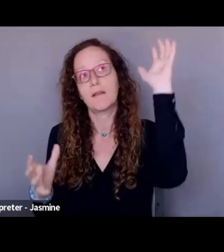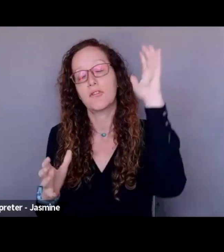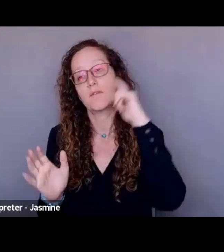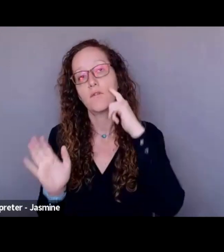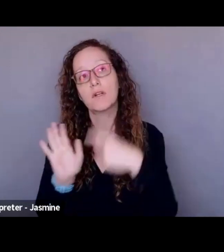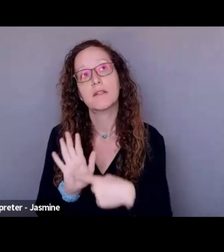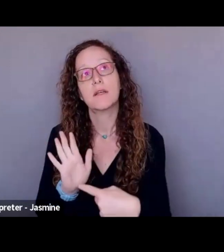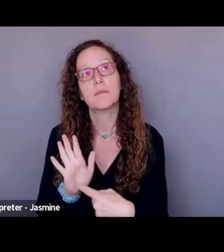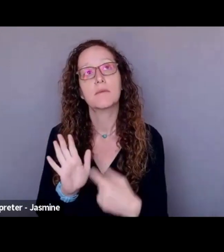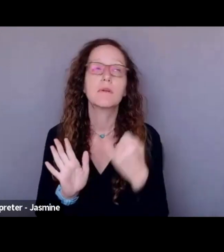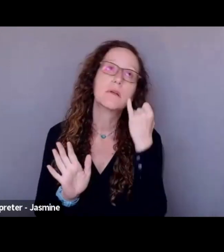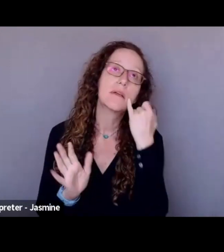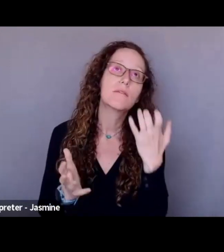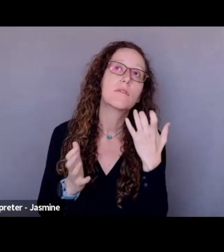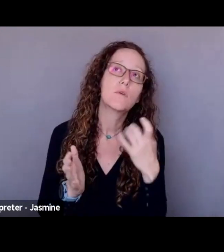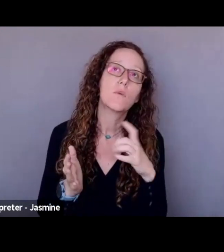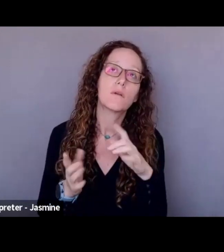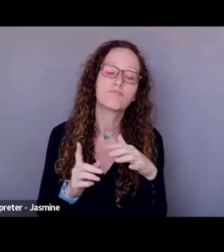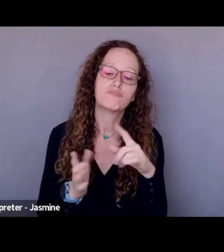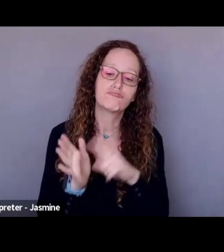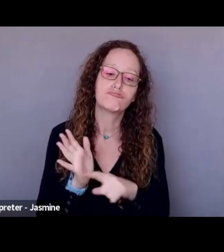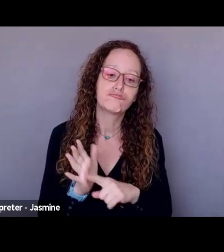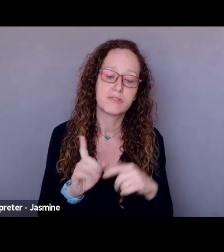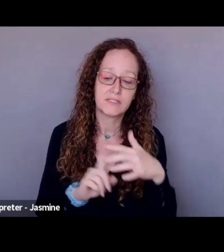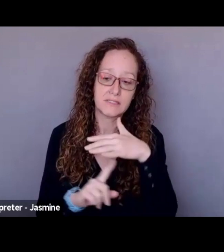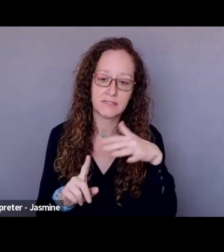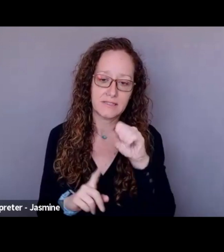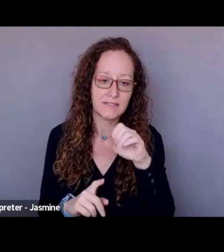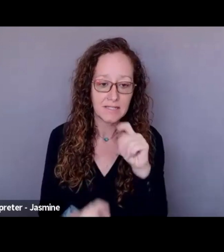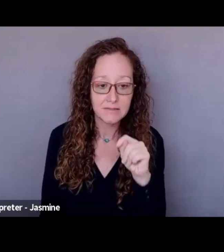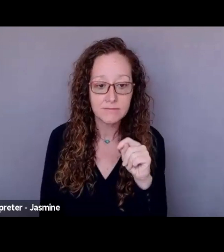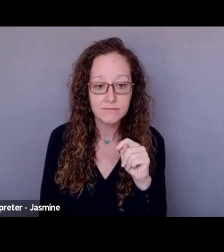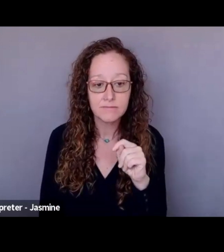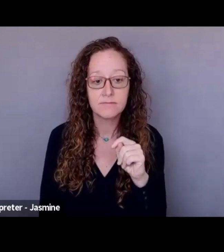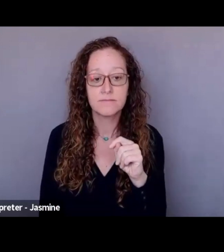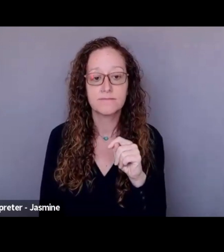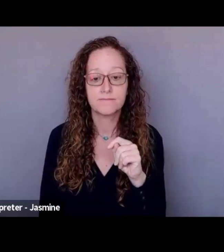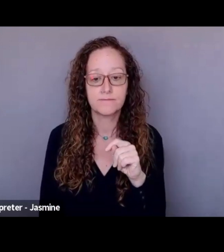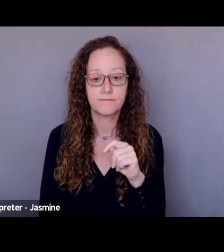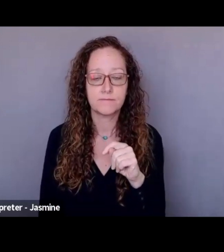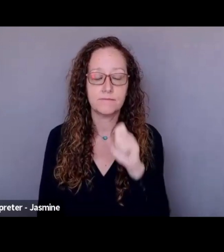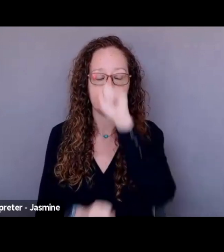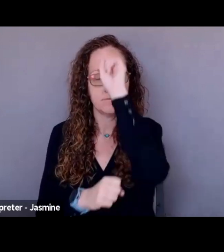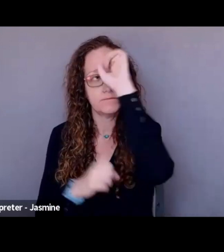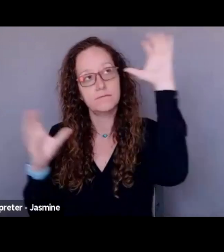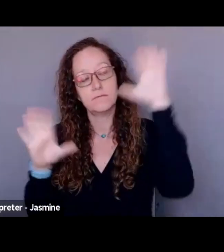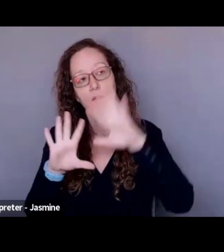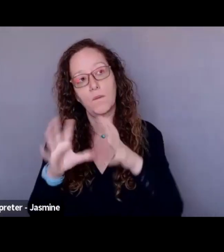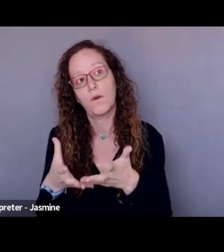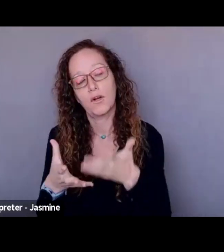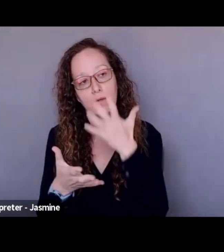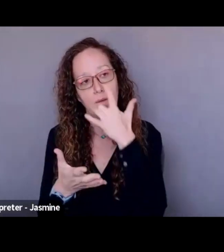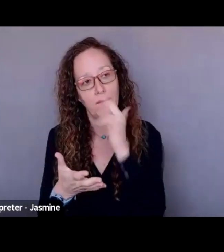wanted to explore sets, that what you think this world looks like. Do you think